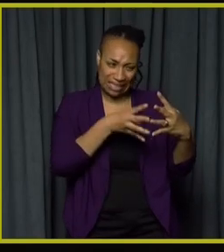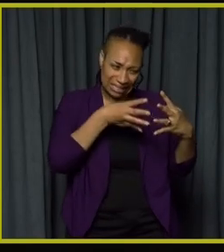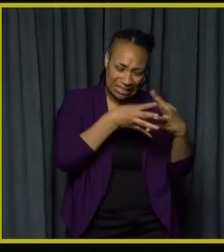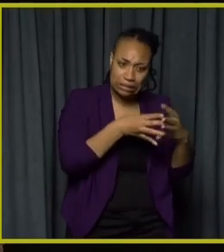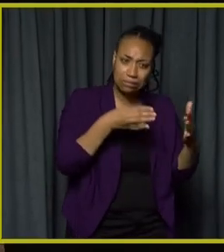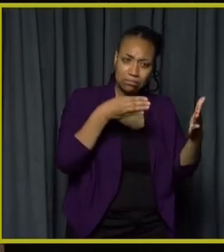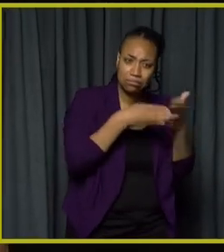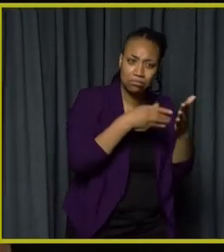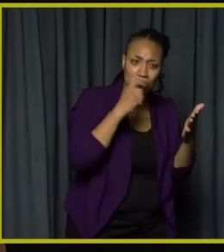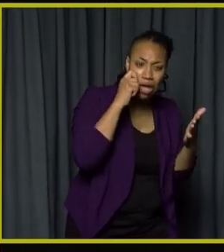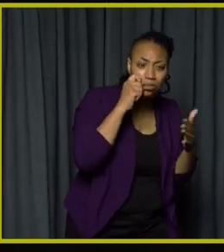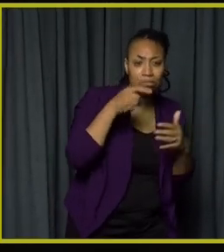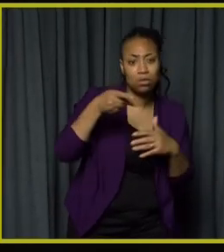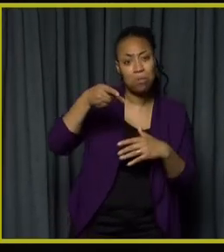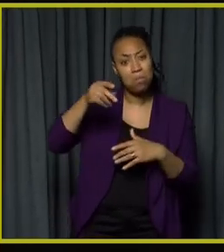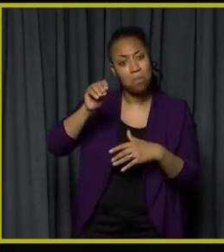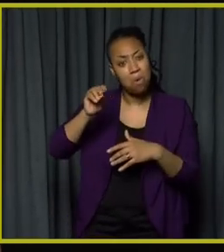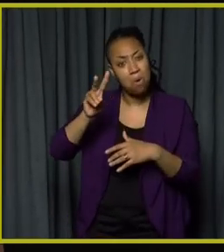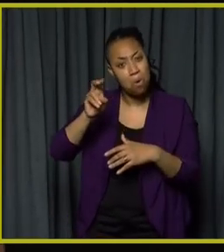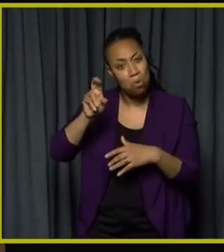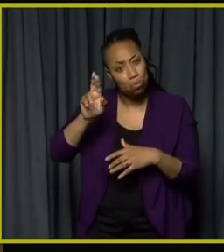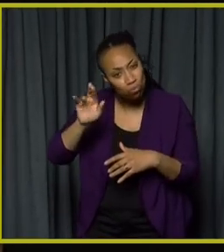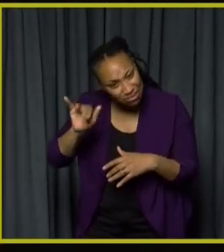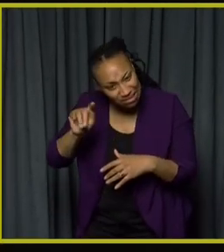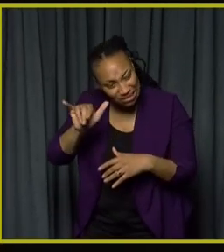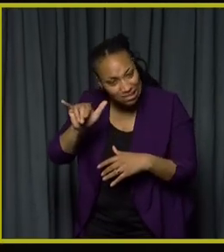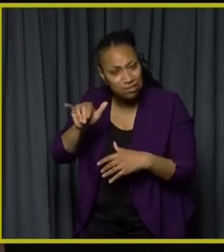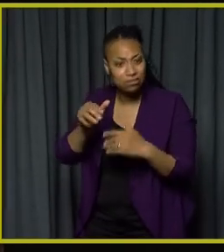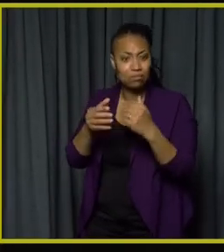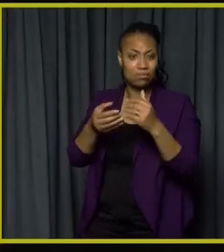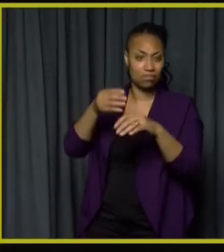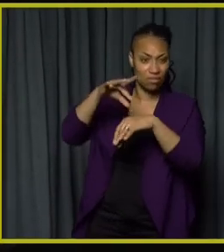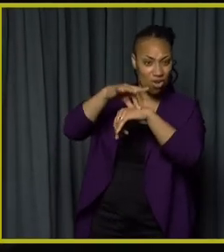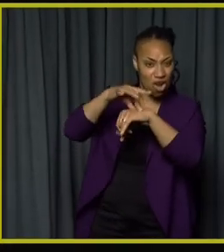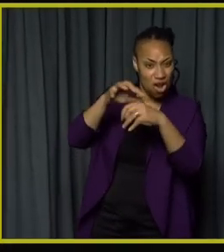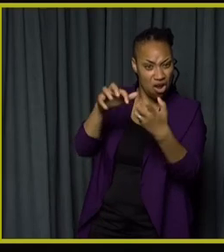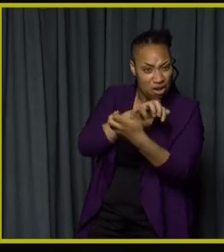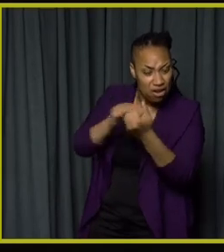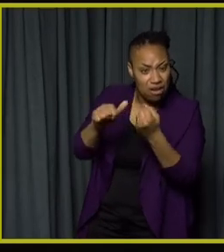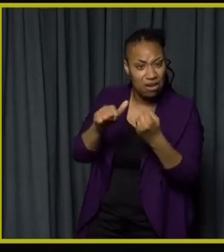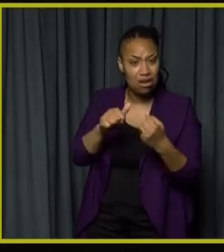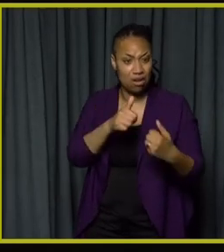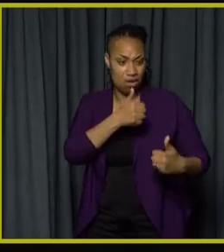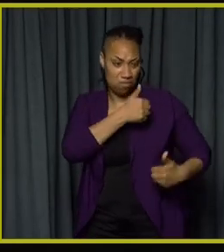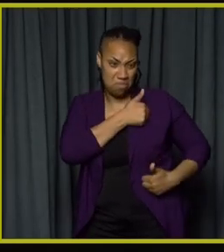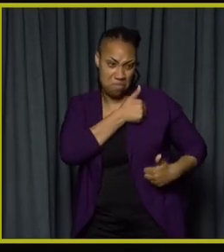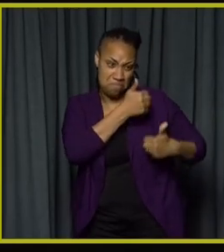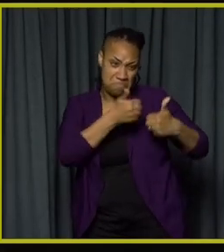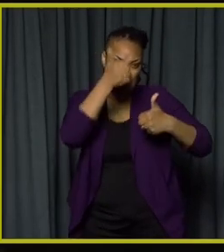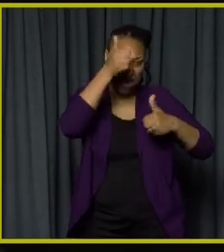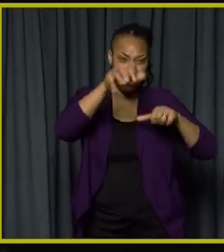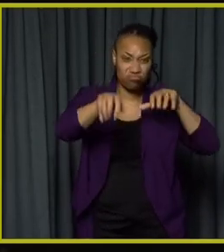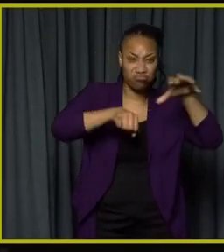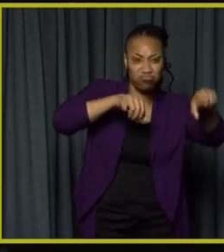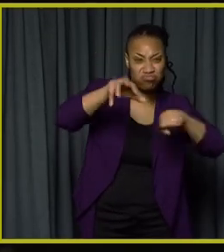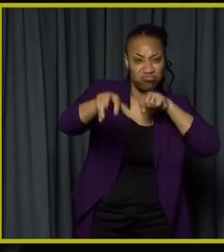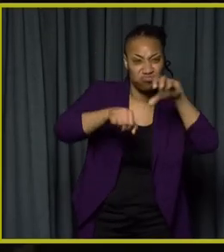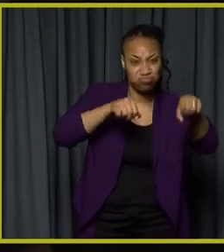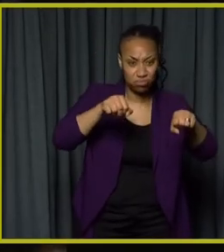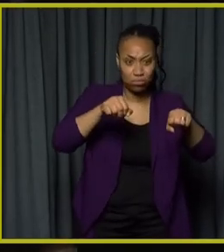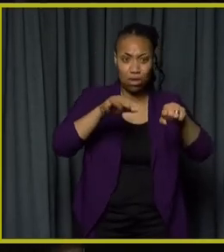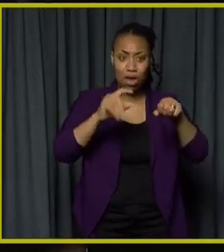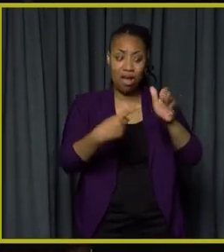ecological devastation, the war-based economy, and the false moral narrative of religious nationalism.